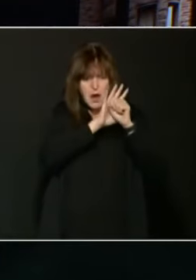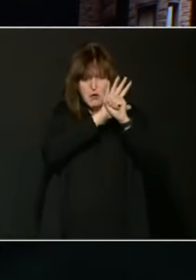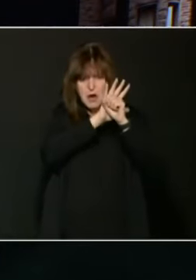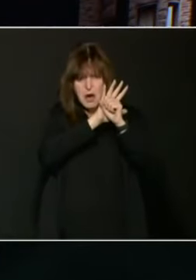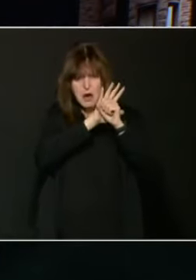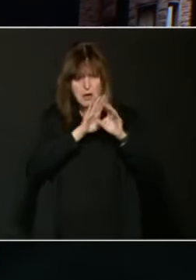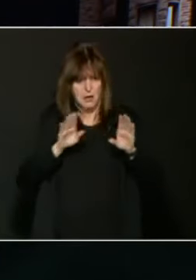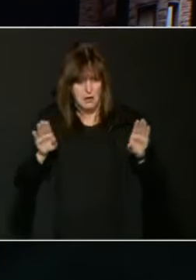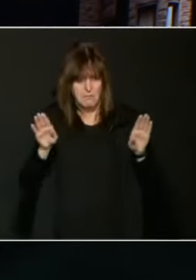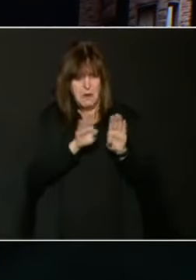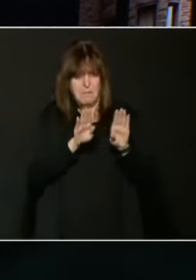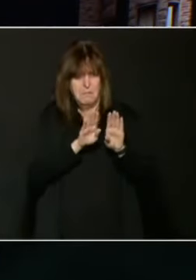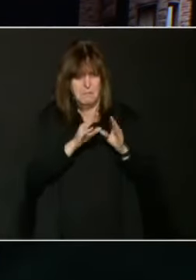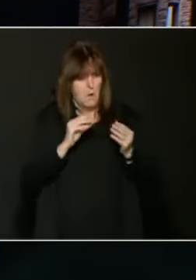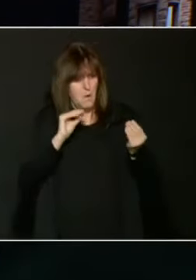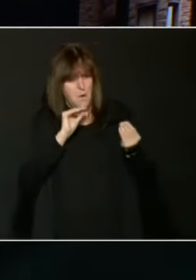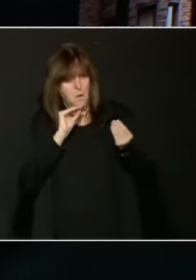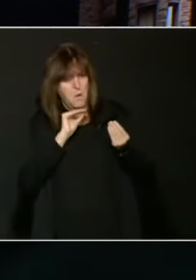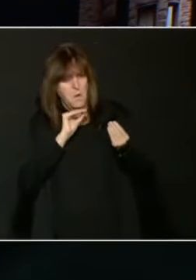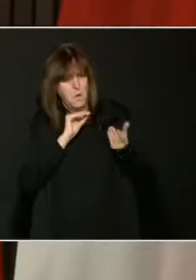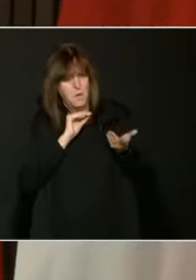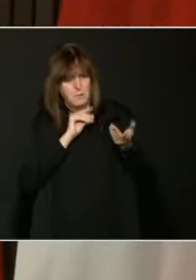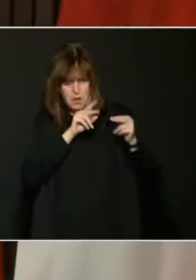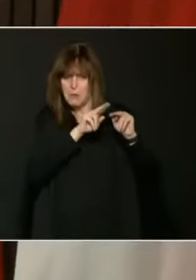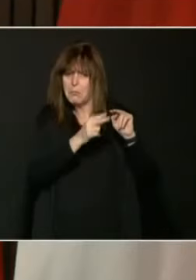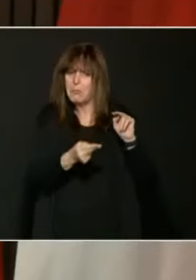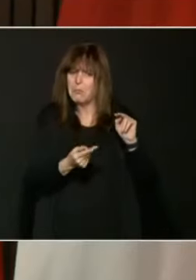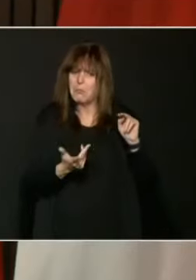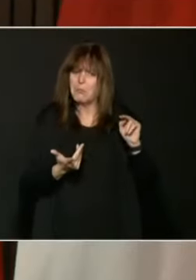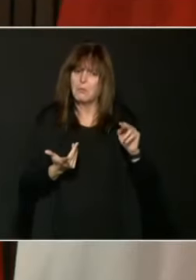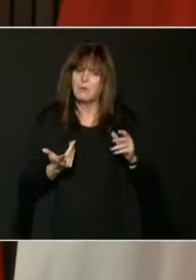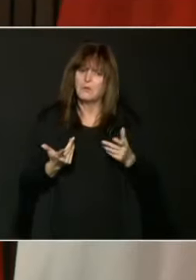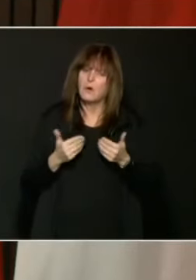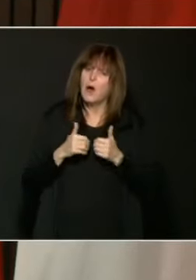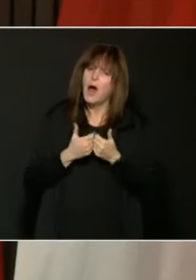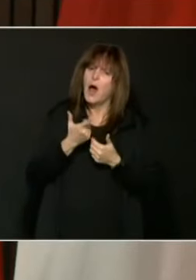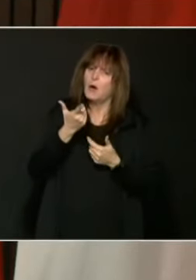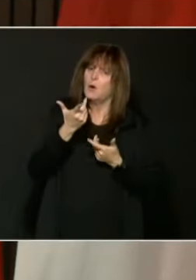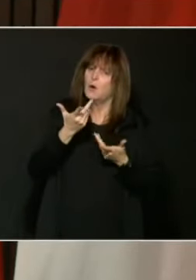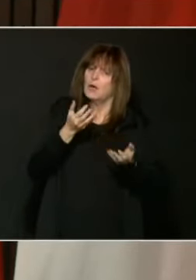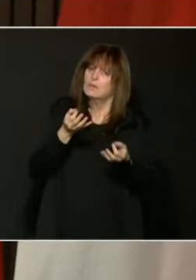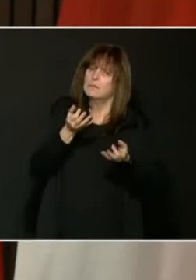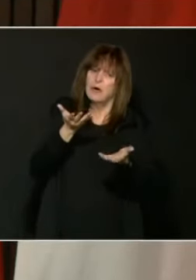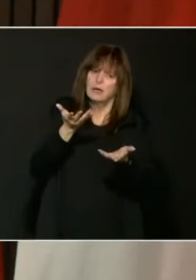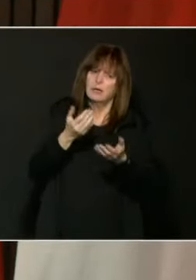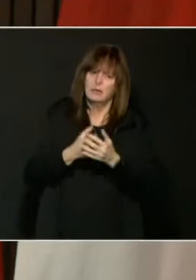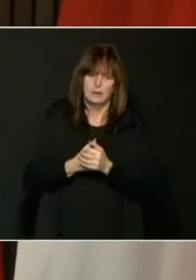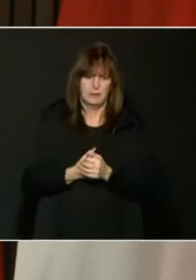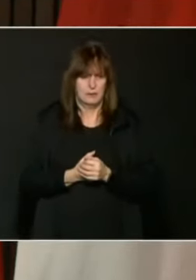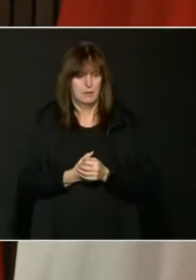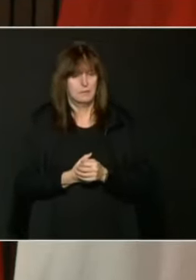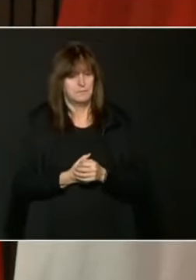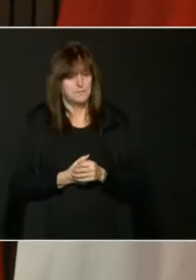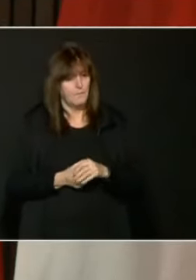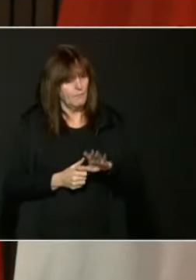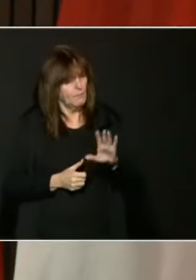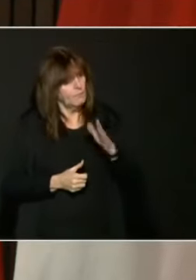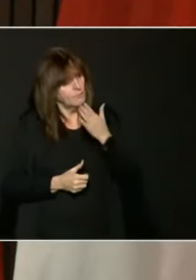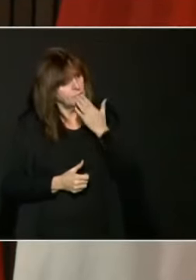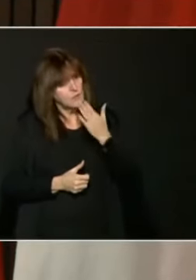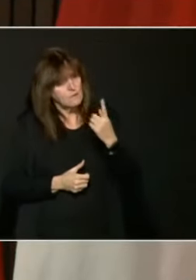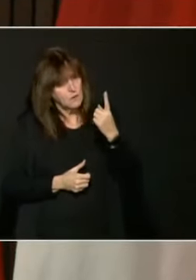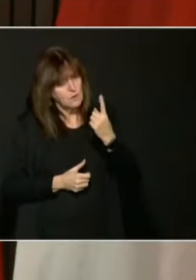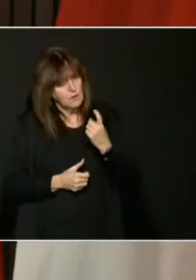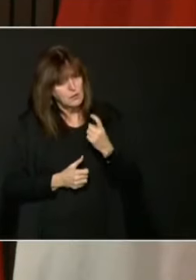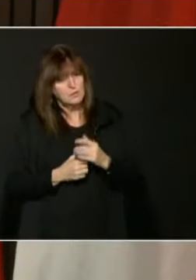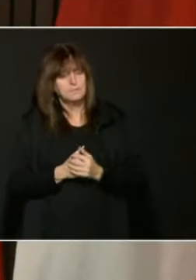aren't, in fact, the main contributor to declining cases? Thanks for the question. There's been a lot of work on this and a number of studies, and every time